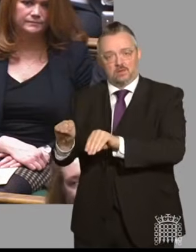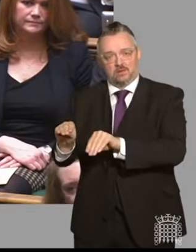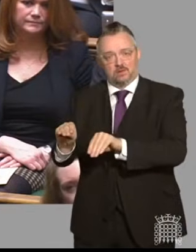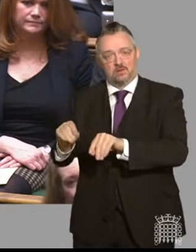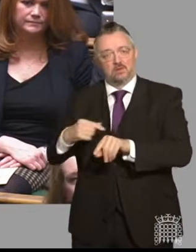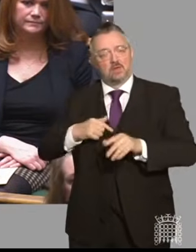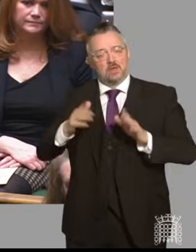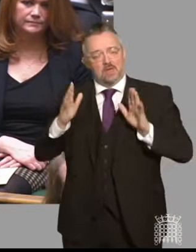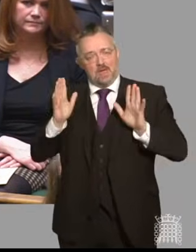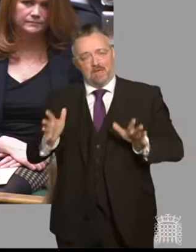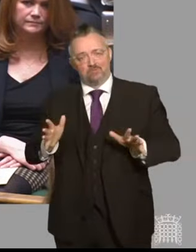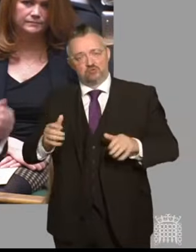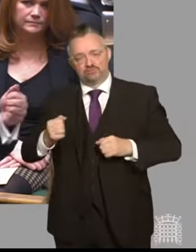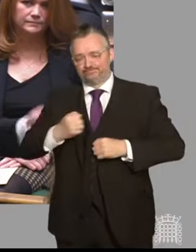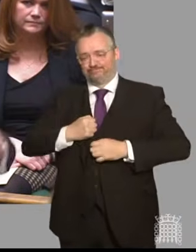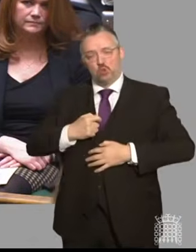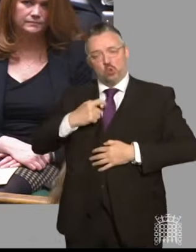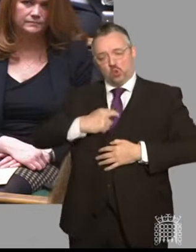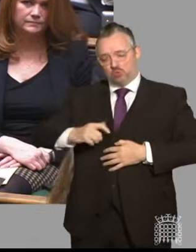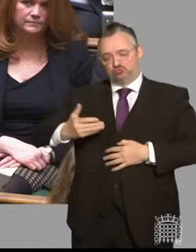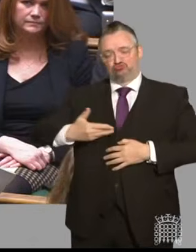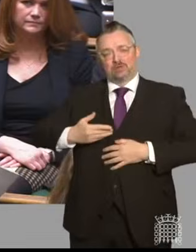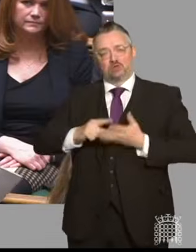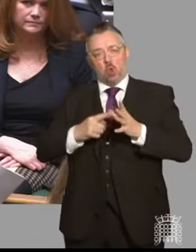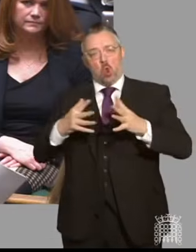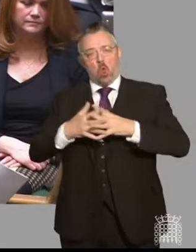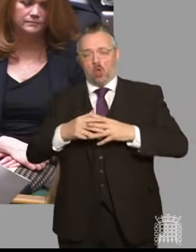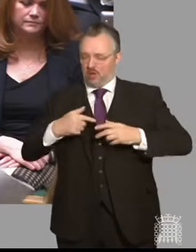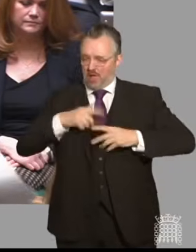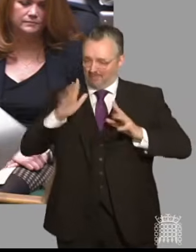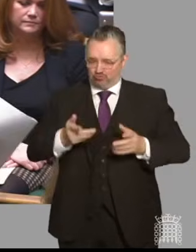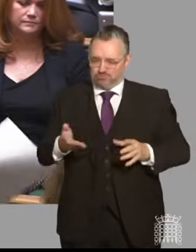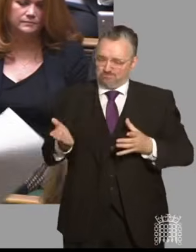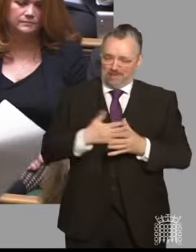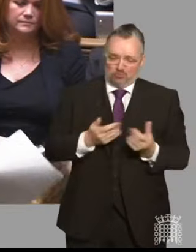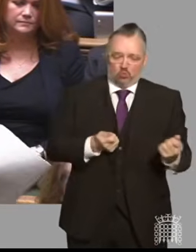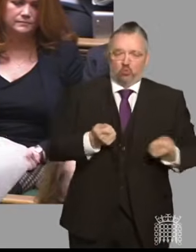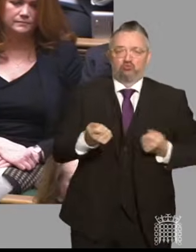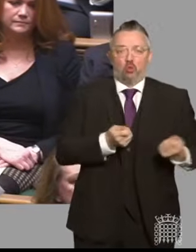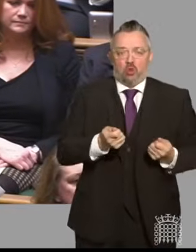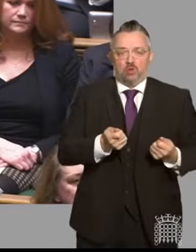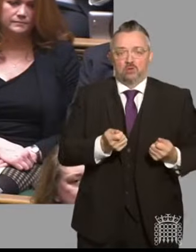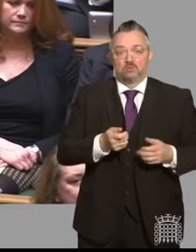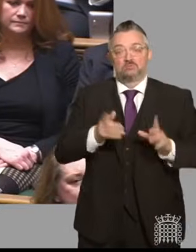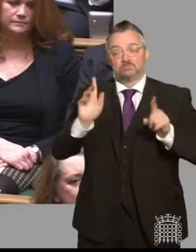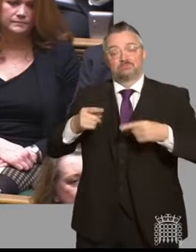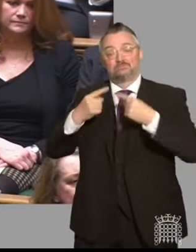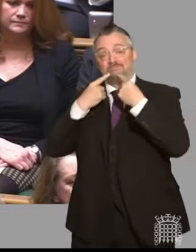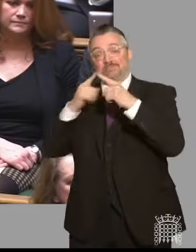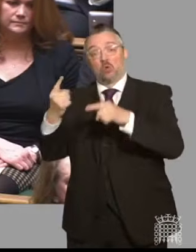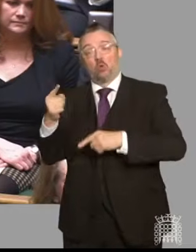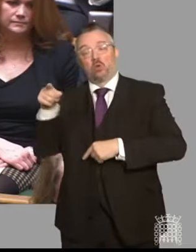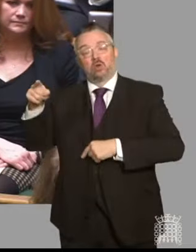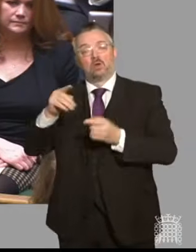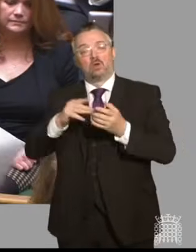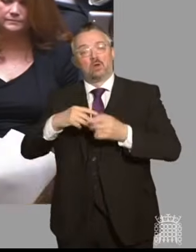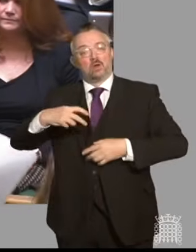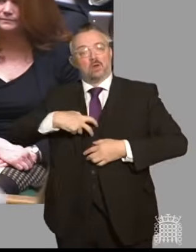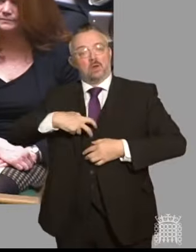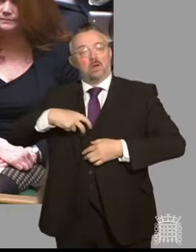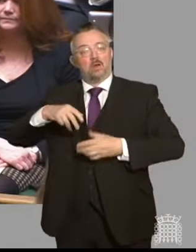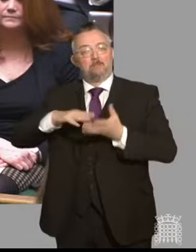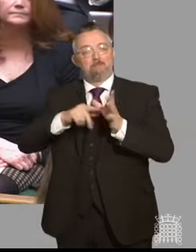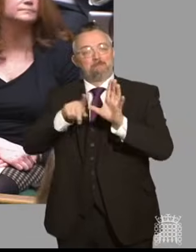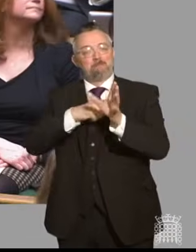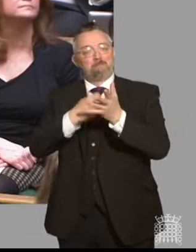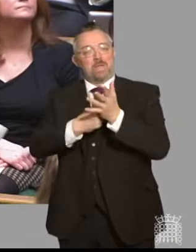this country, that we need to tell the Mayor of London we need more police to stop crime in the London Borough of Havering, we need a fair